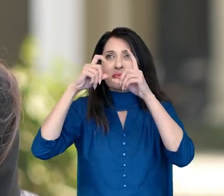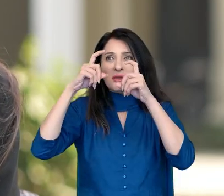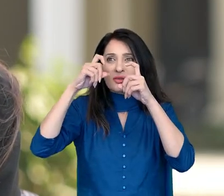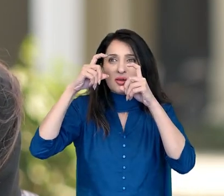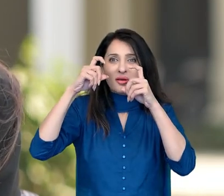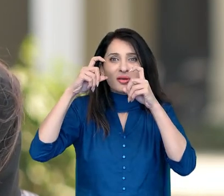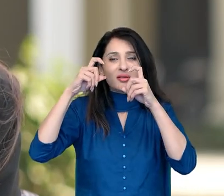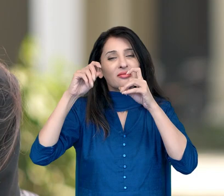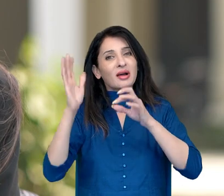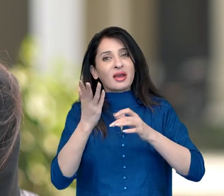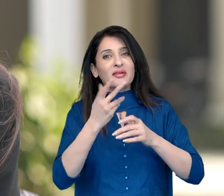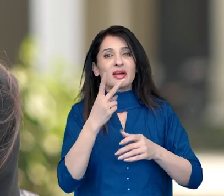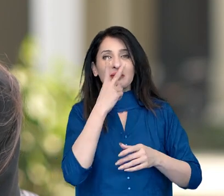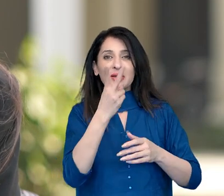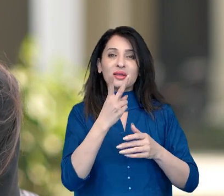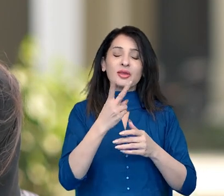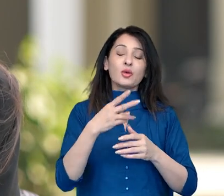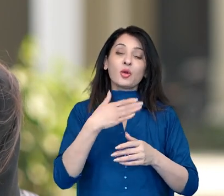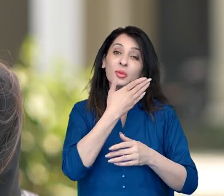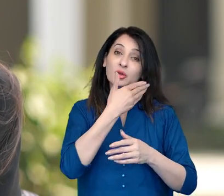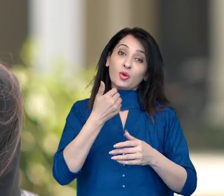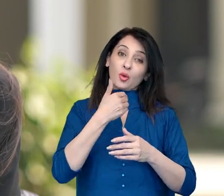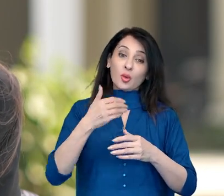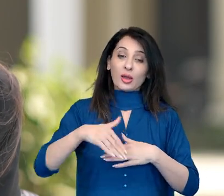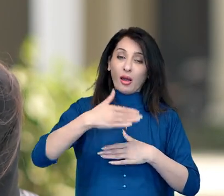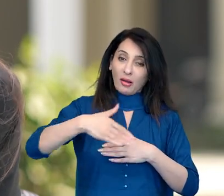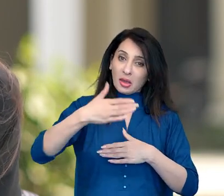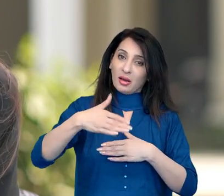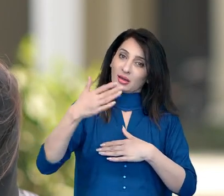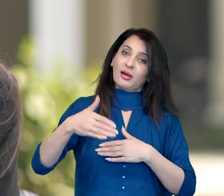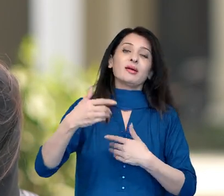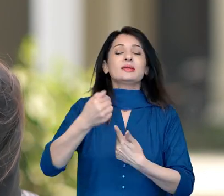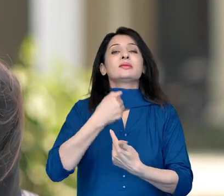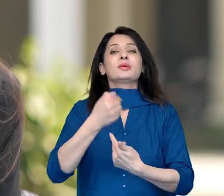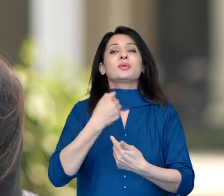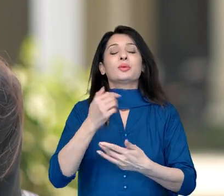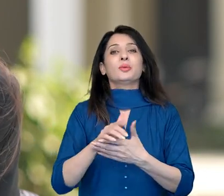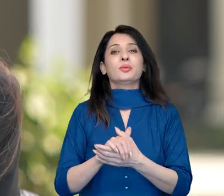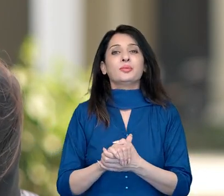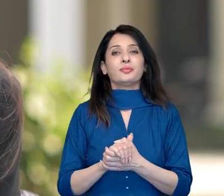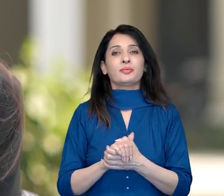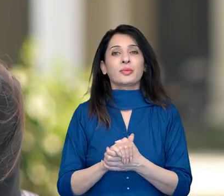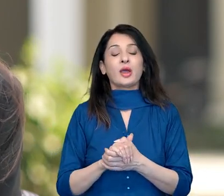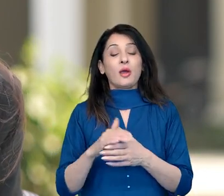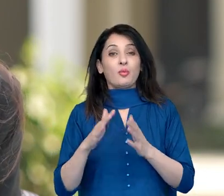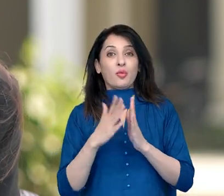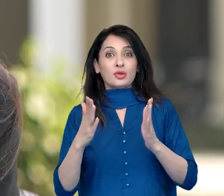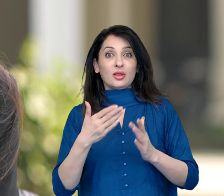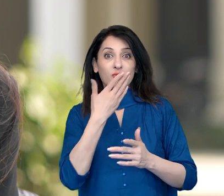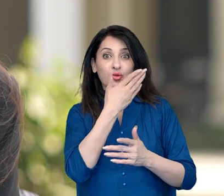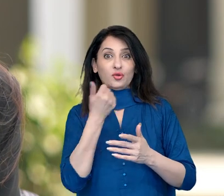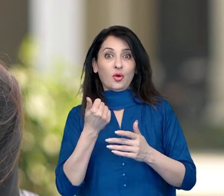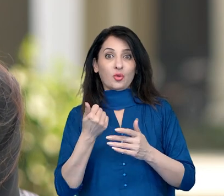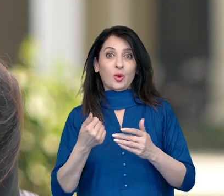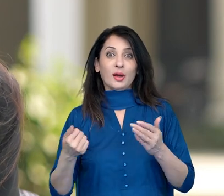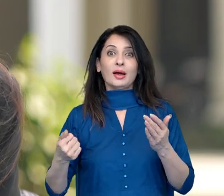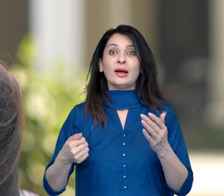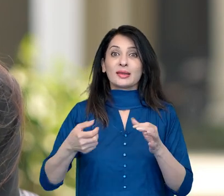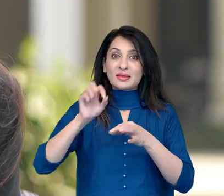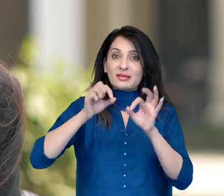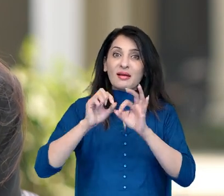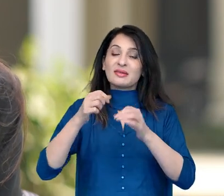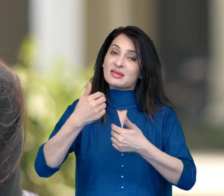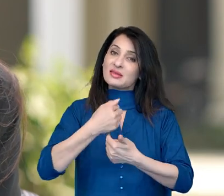it was something which just sparked my curiosity, and kind of all those activities developed more interest in me for science